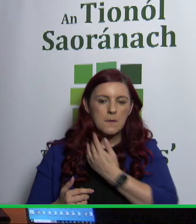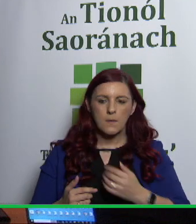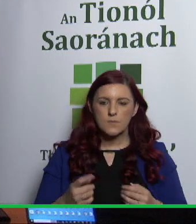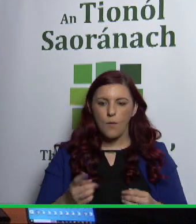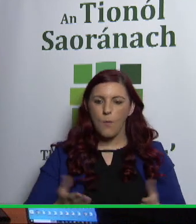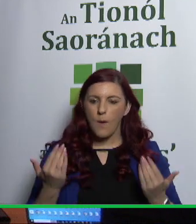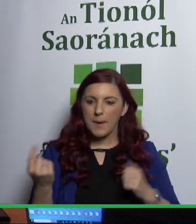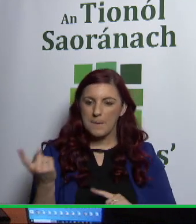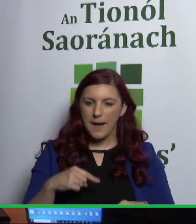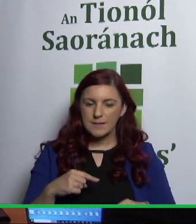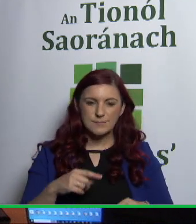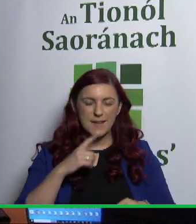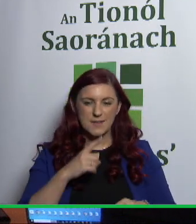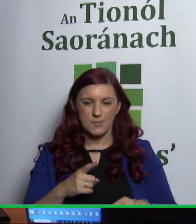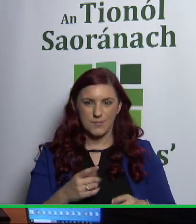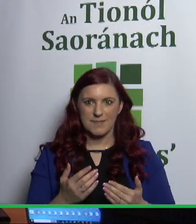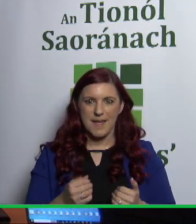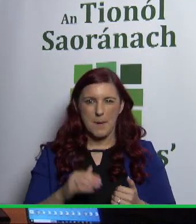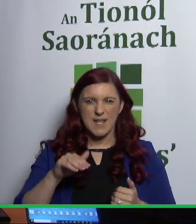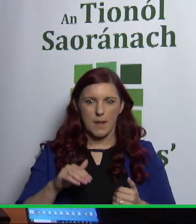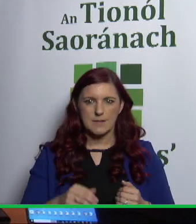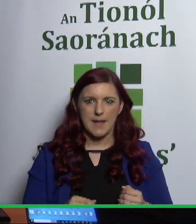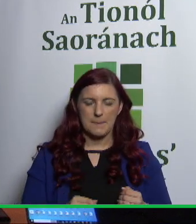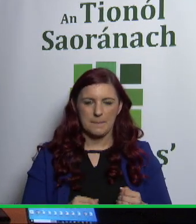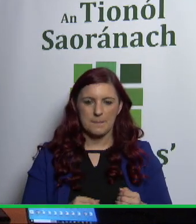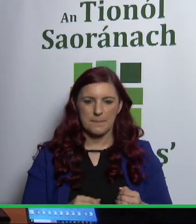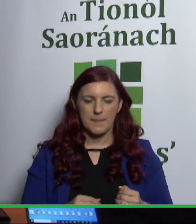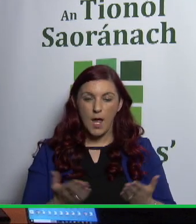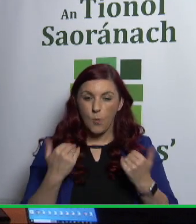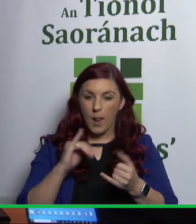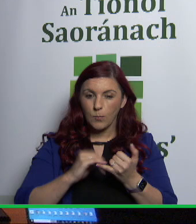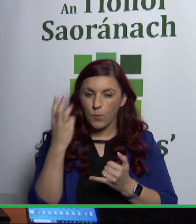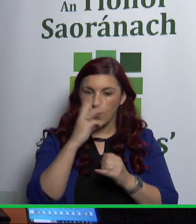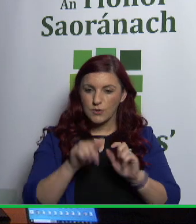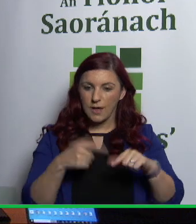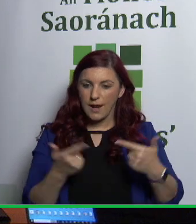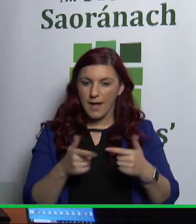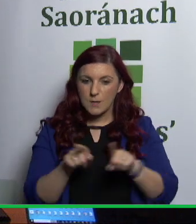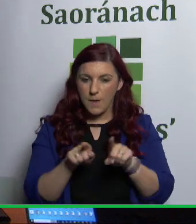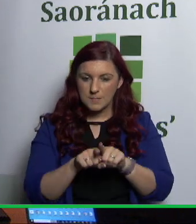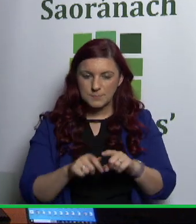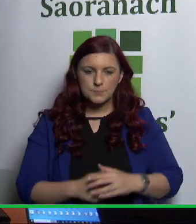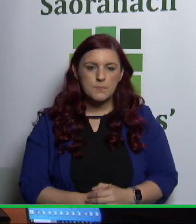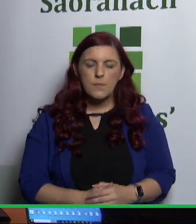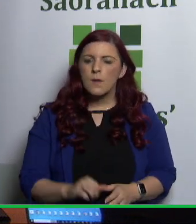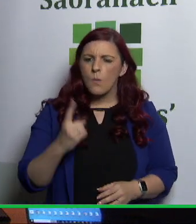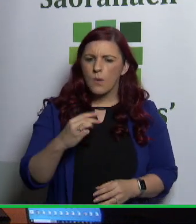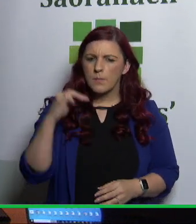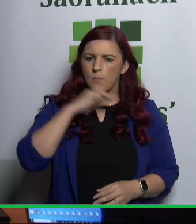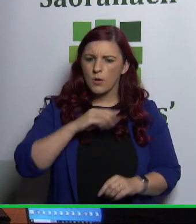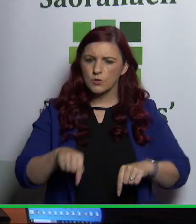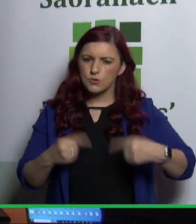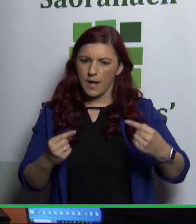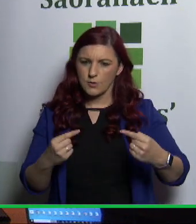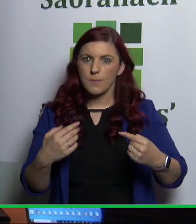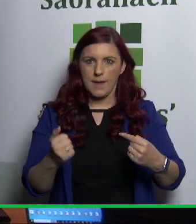welcome members of the public who have now joined us online to watch today's proceedings. One of the key challenges we've been set in